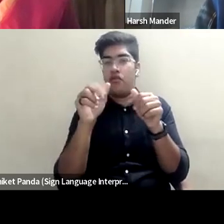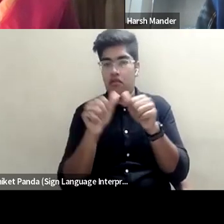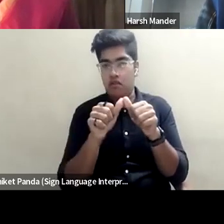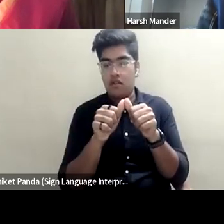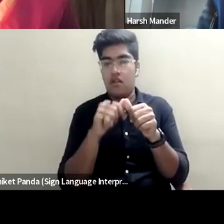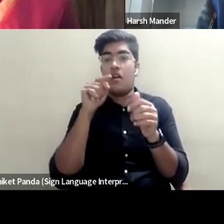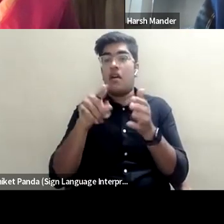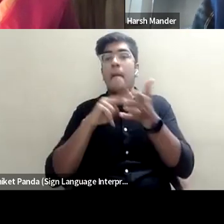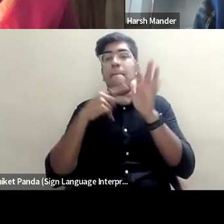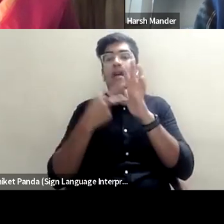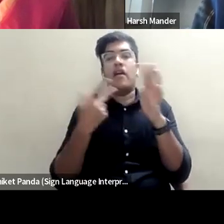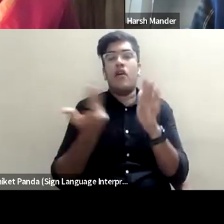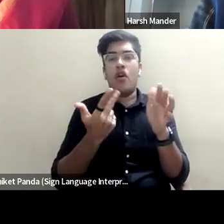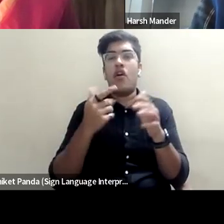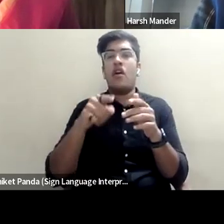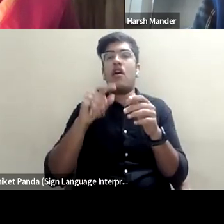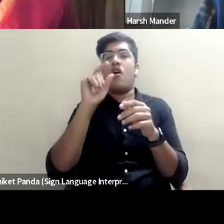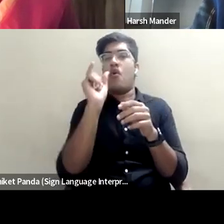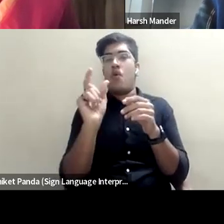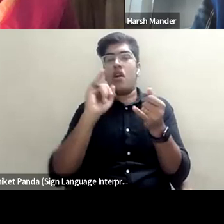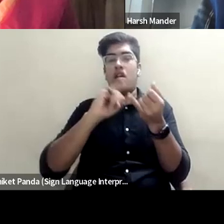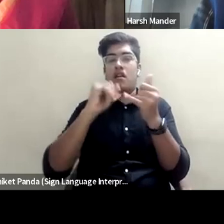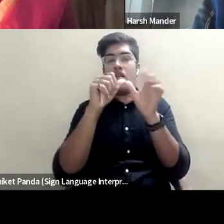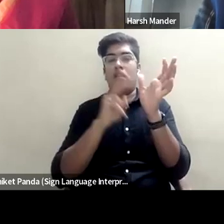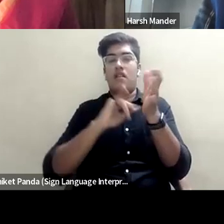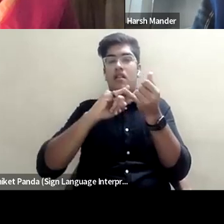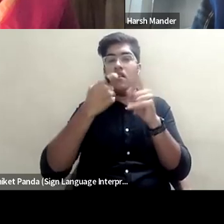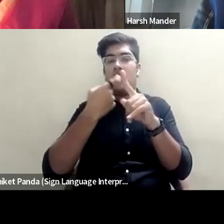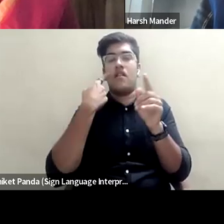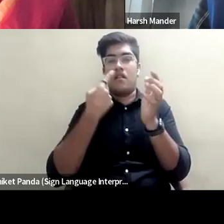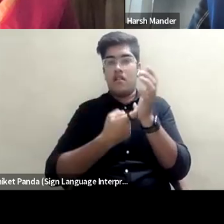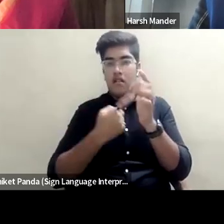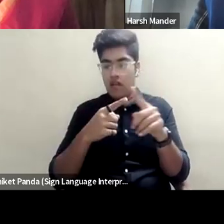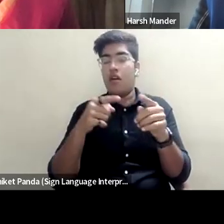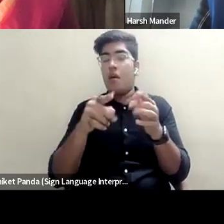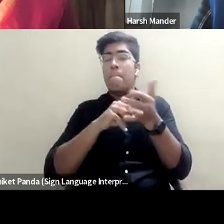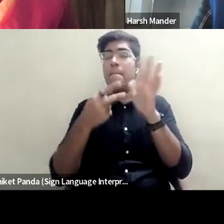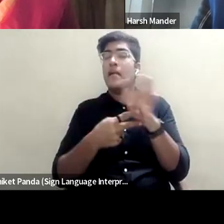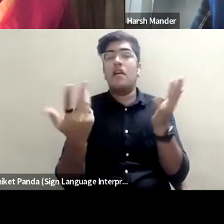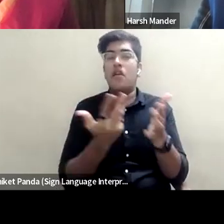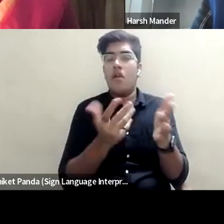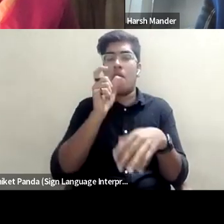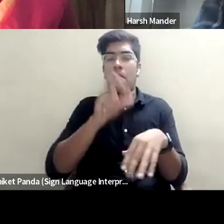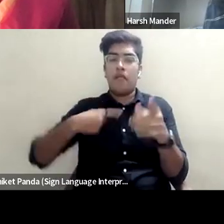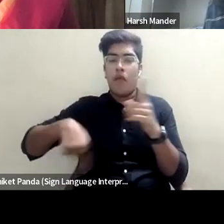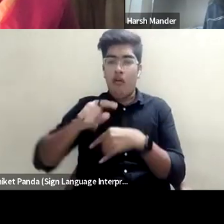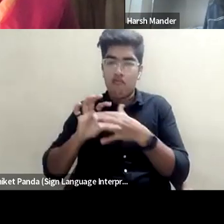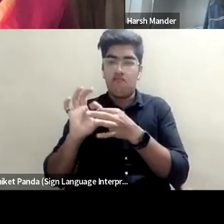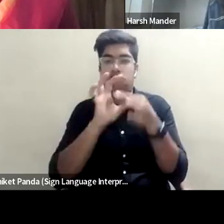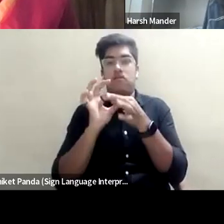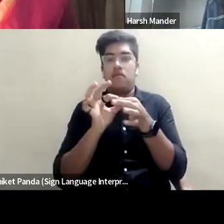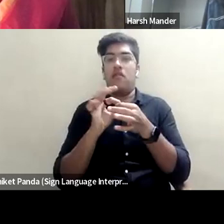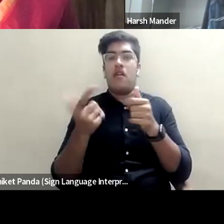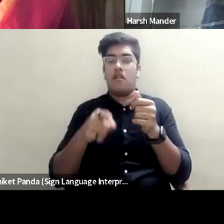se bandhe hue hain. We all, our destinies are tied to each other. And that is really my